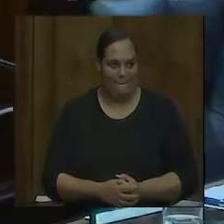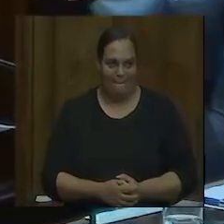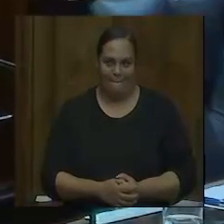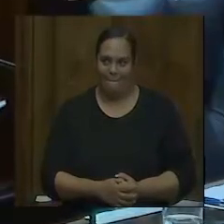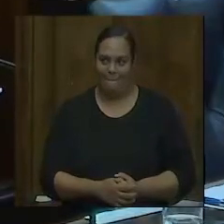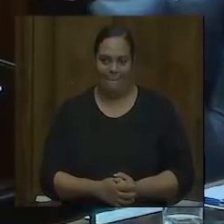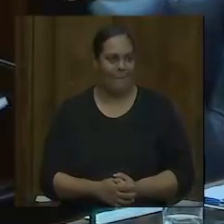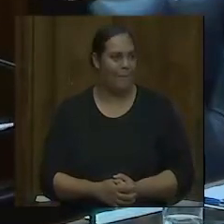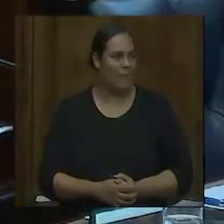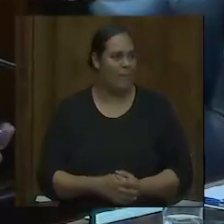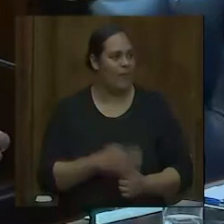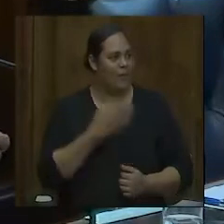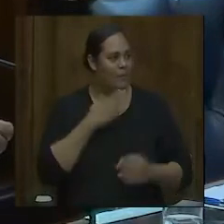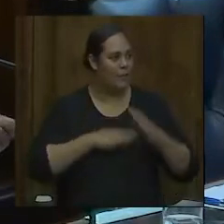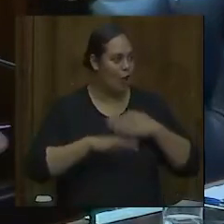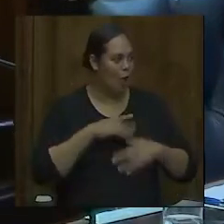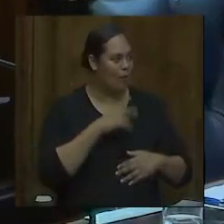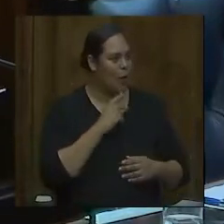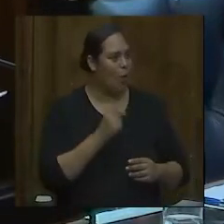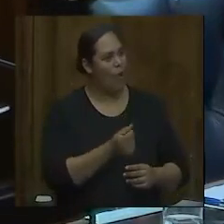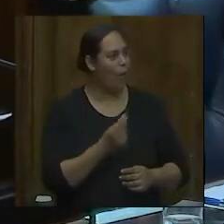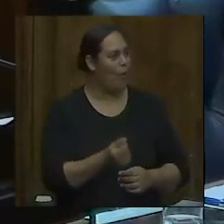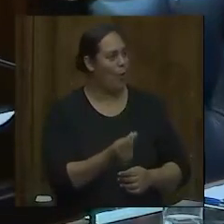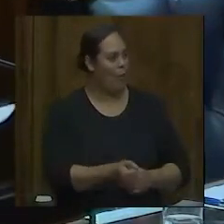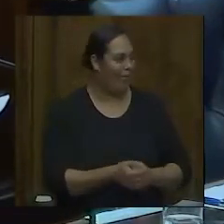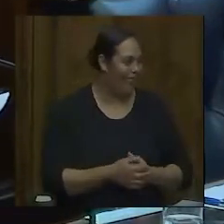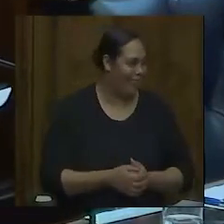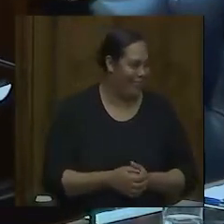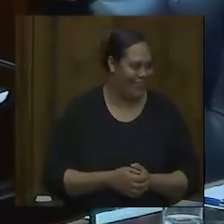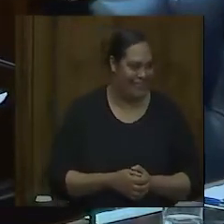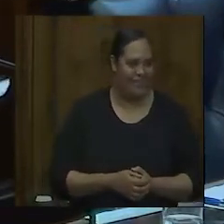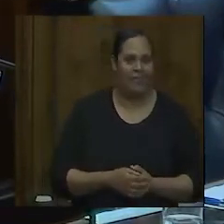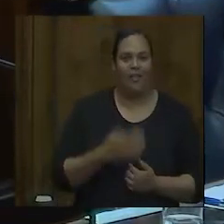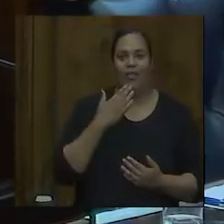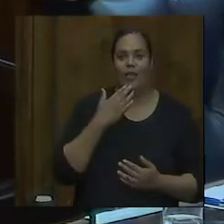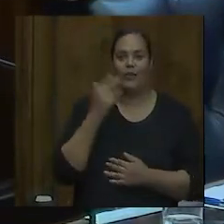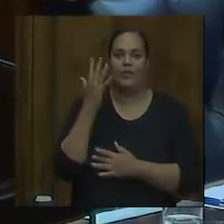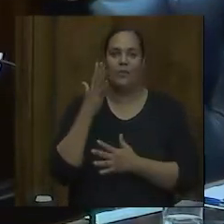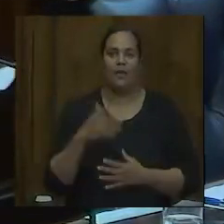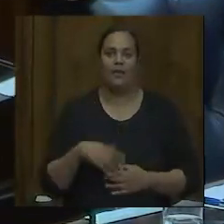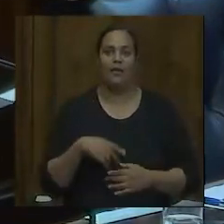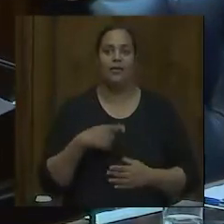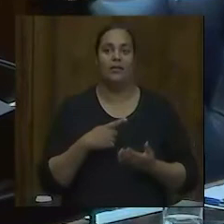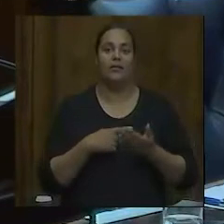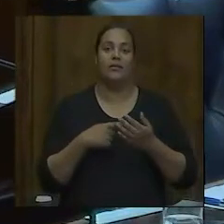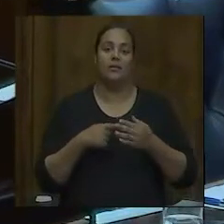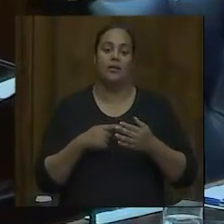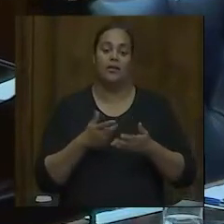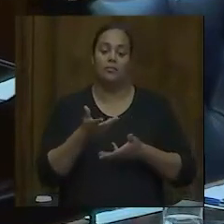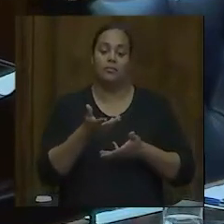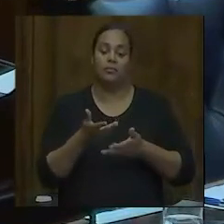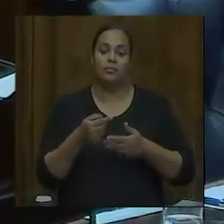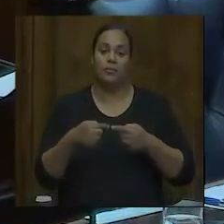Thank you. Honourable Dankie, bedankt, alsjeblieft. Thank you, Speaker. Speaker, this debate comes during